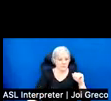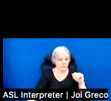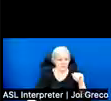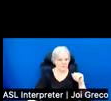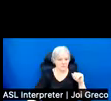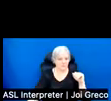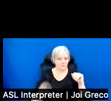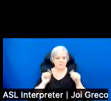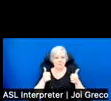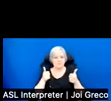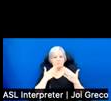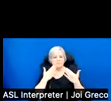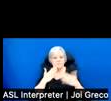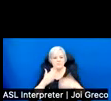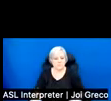Awesome.